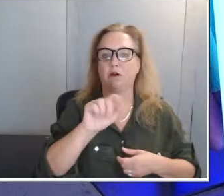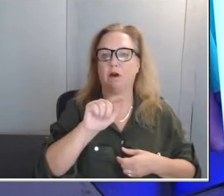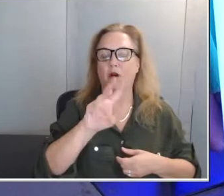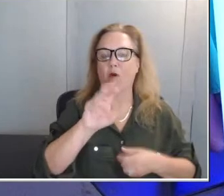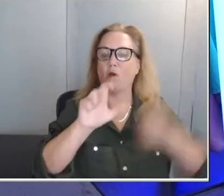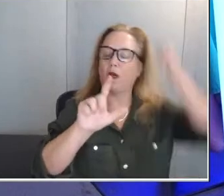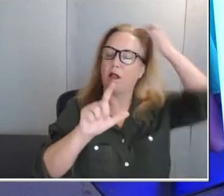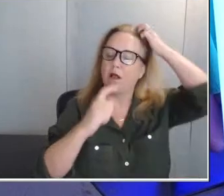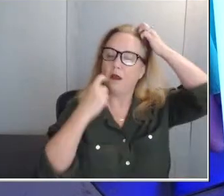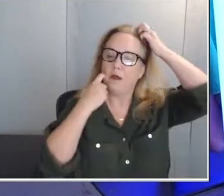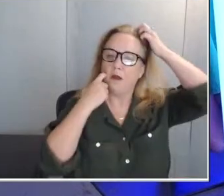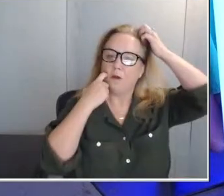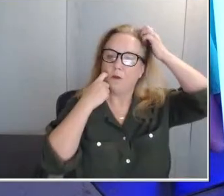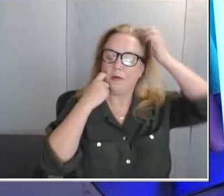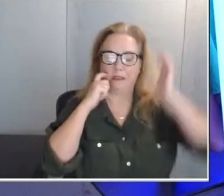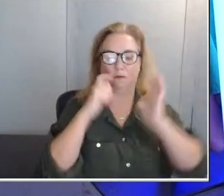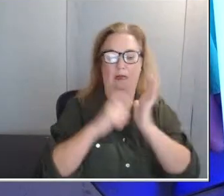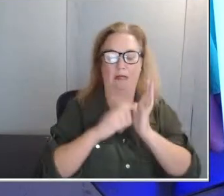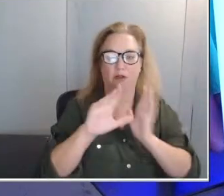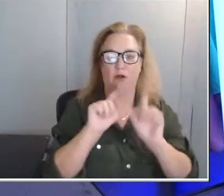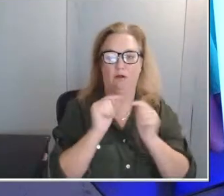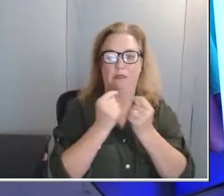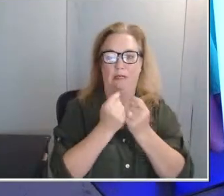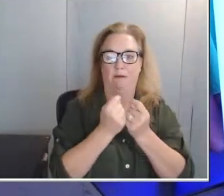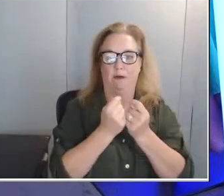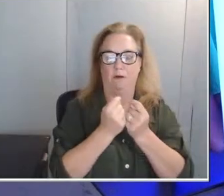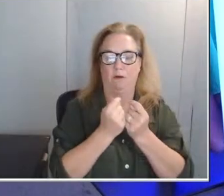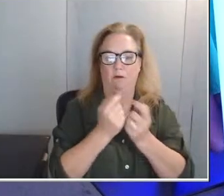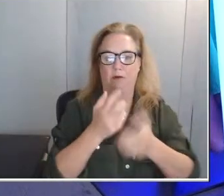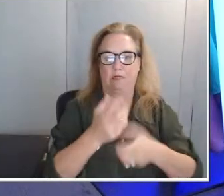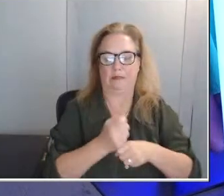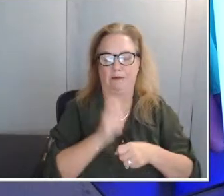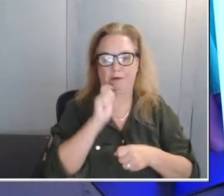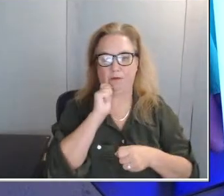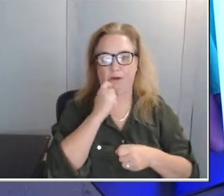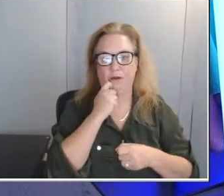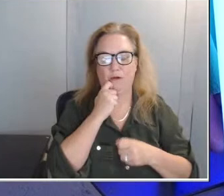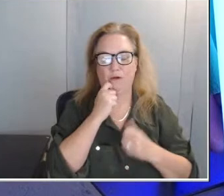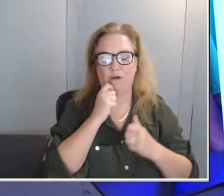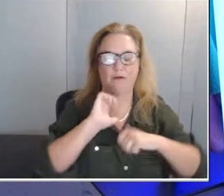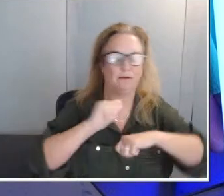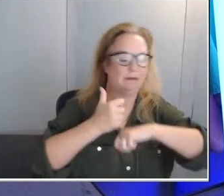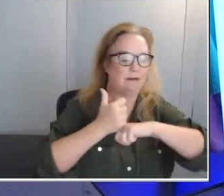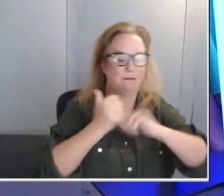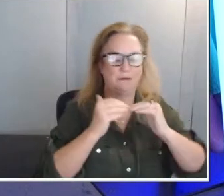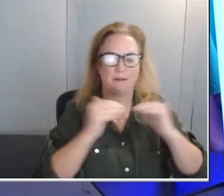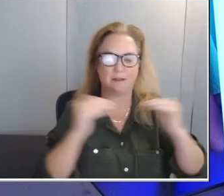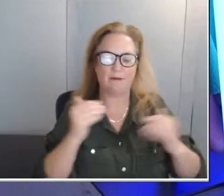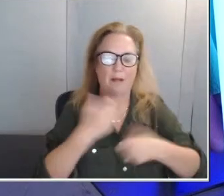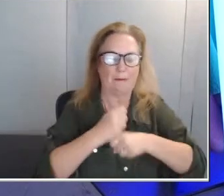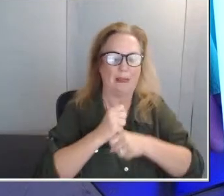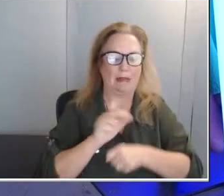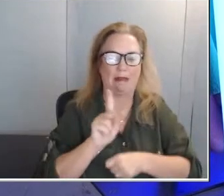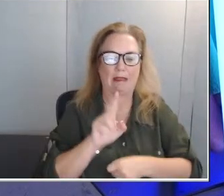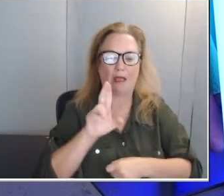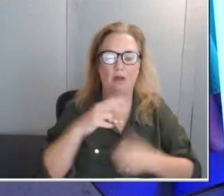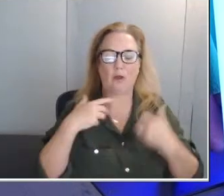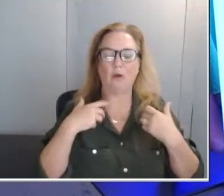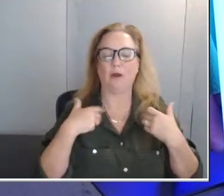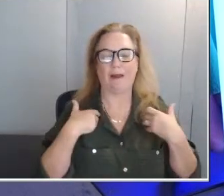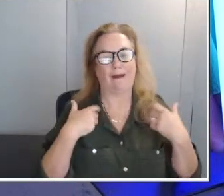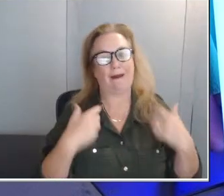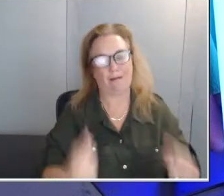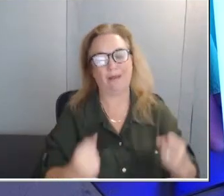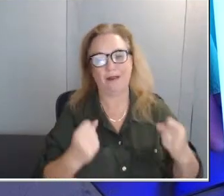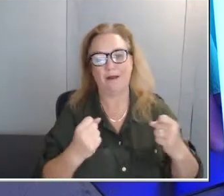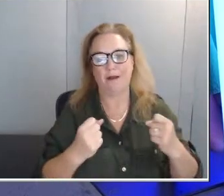recent recognition that your team received. It's pretty cool. You helped set the bar and made the University of Kansas Health System